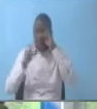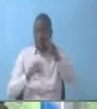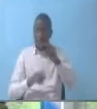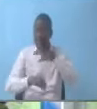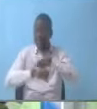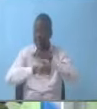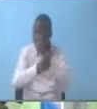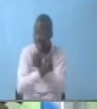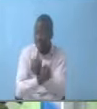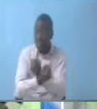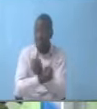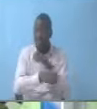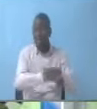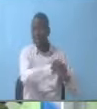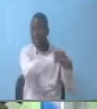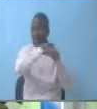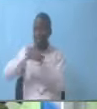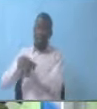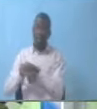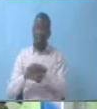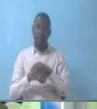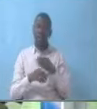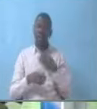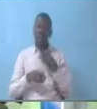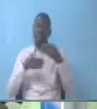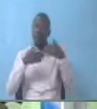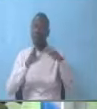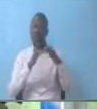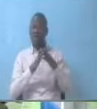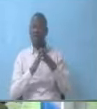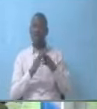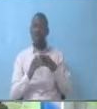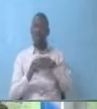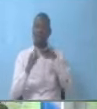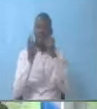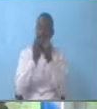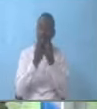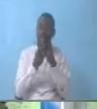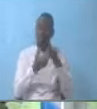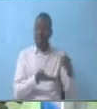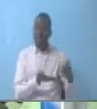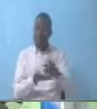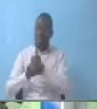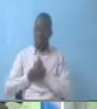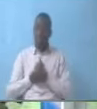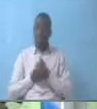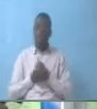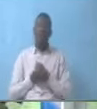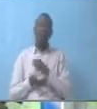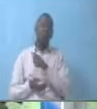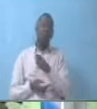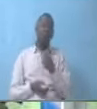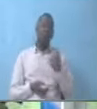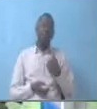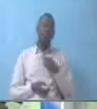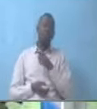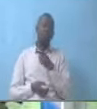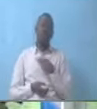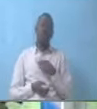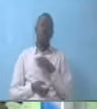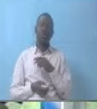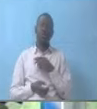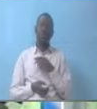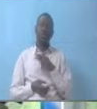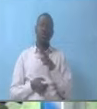their properties being taken, some being unfairly or unlawfully